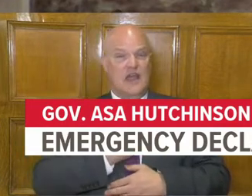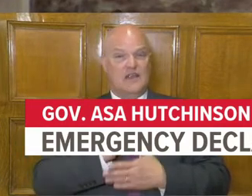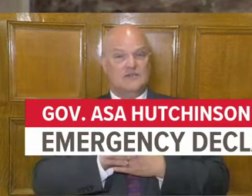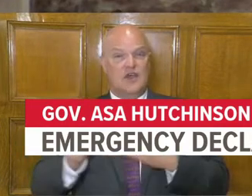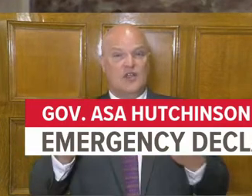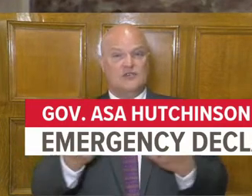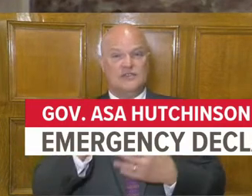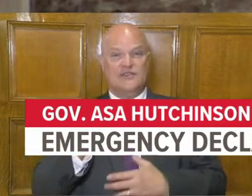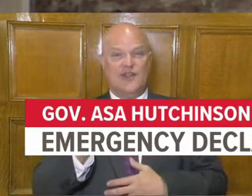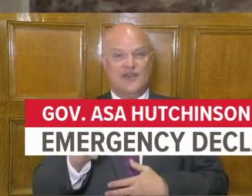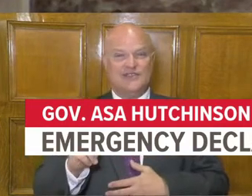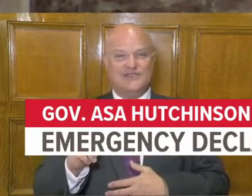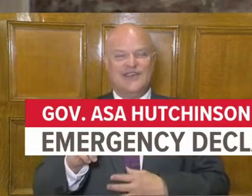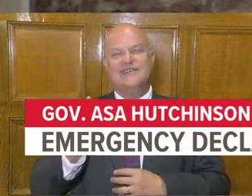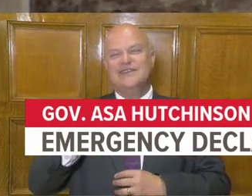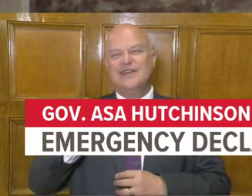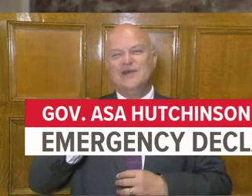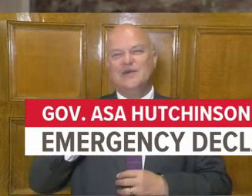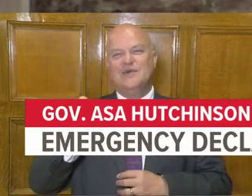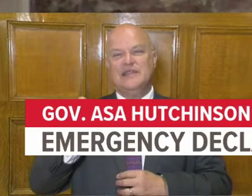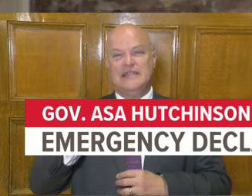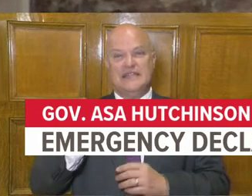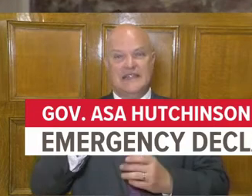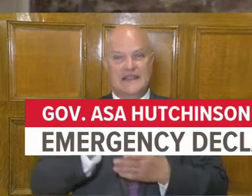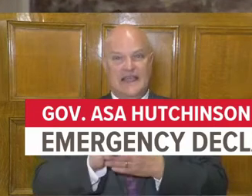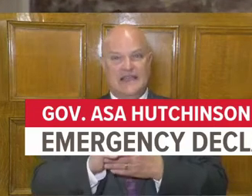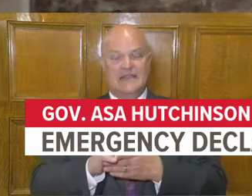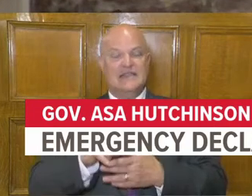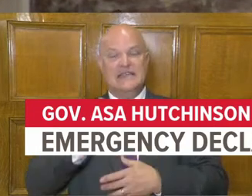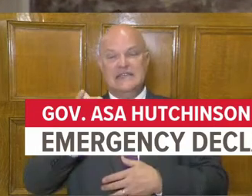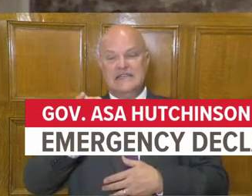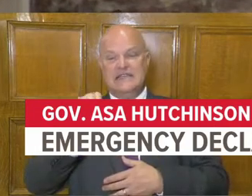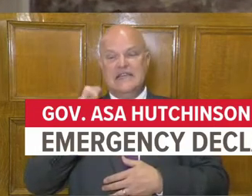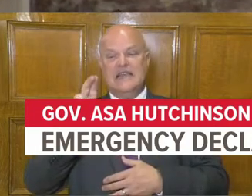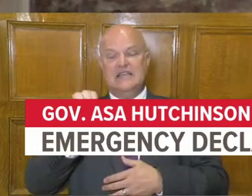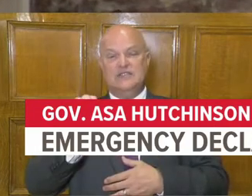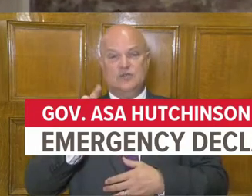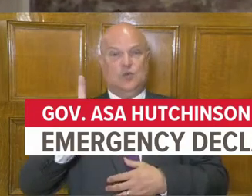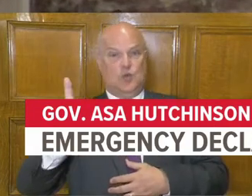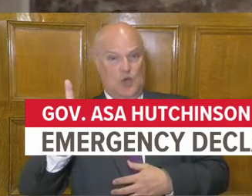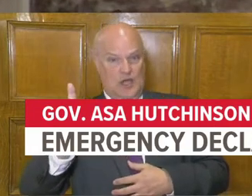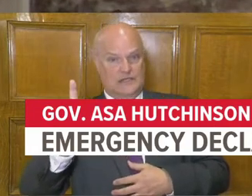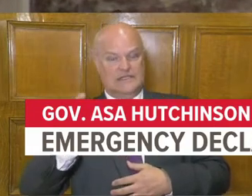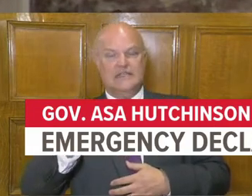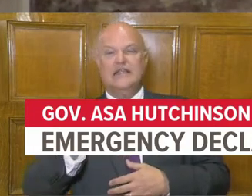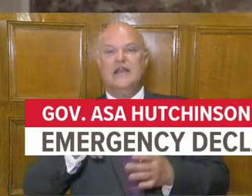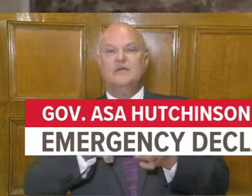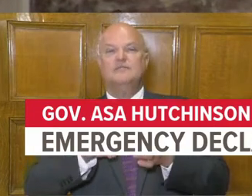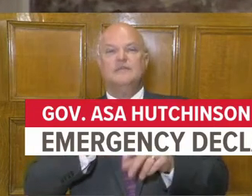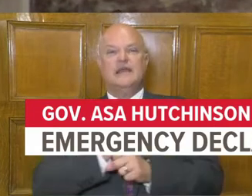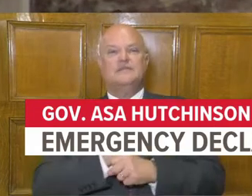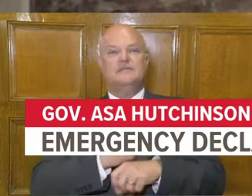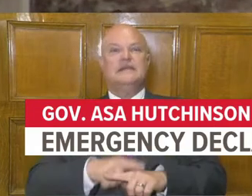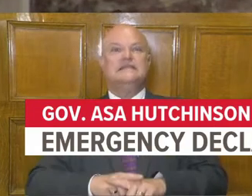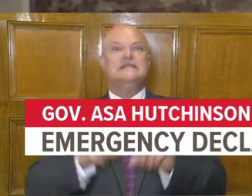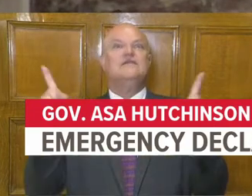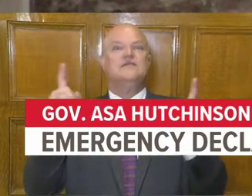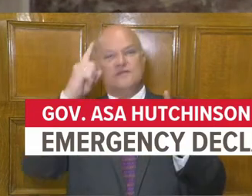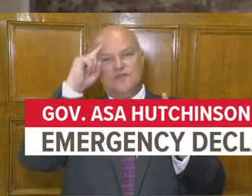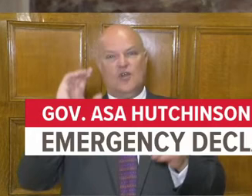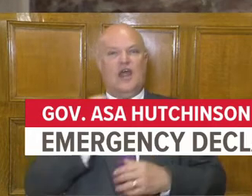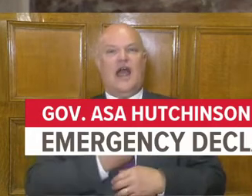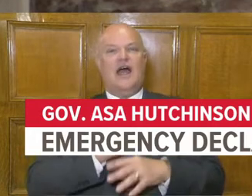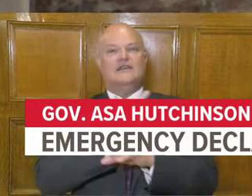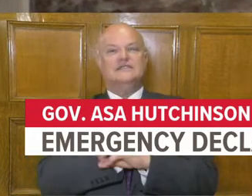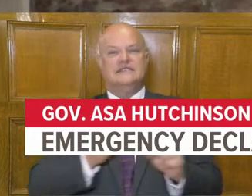here in Arkansas, and we needed issue one, and it's going to make a big difference in safety. And it, and this, what we see